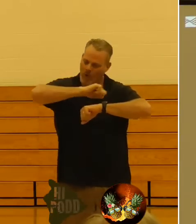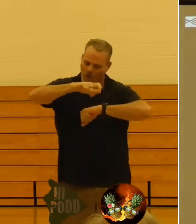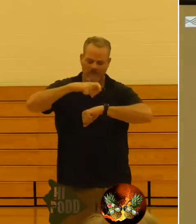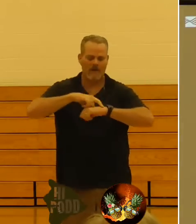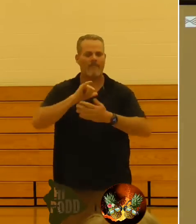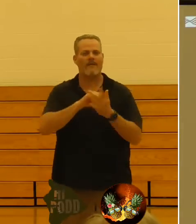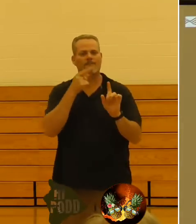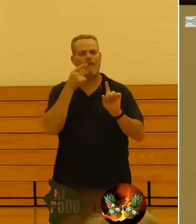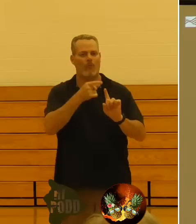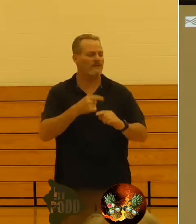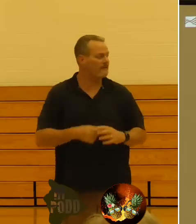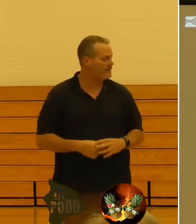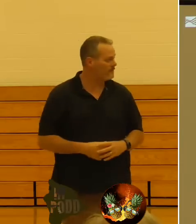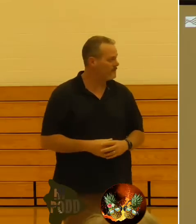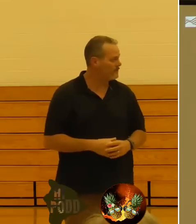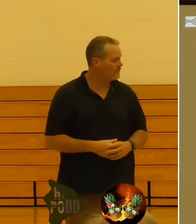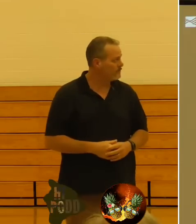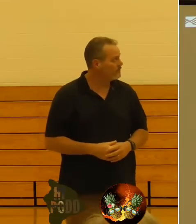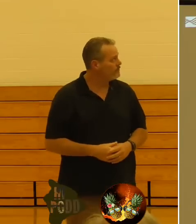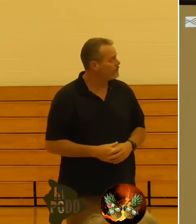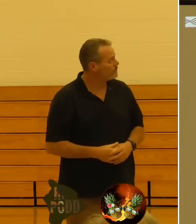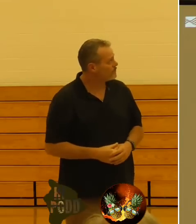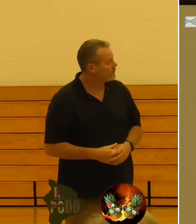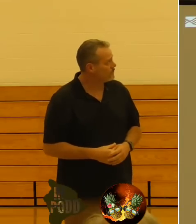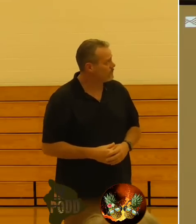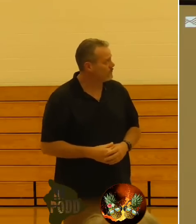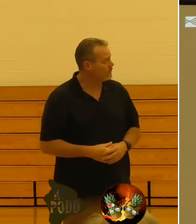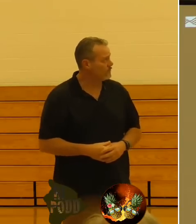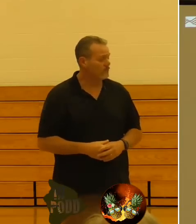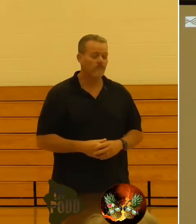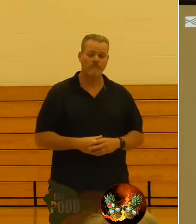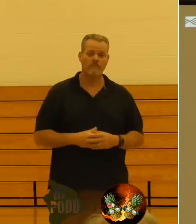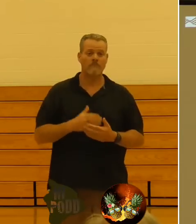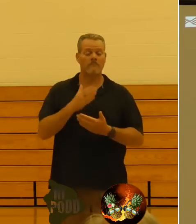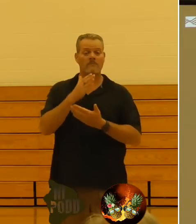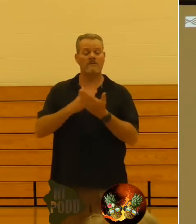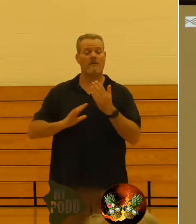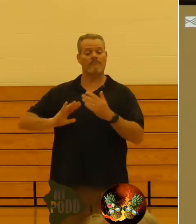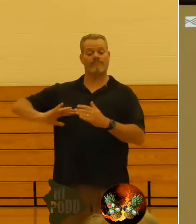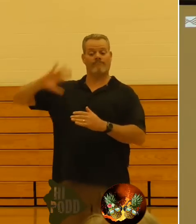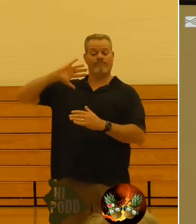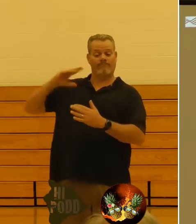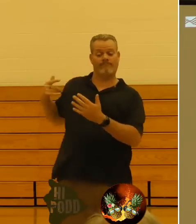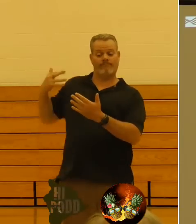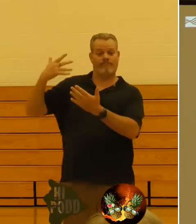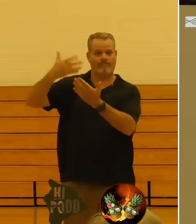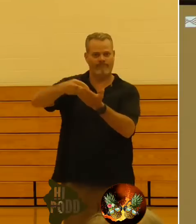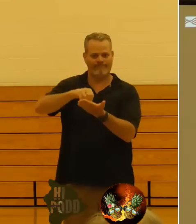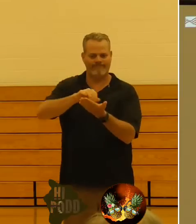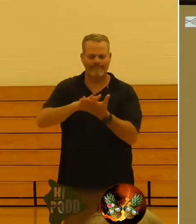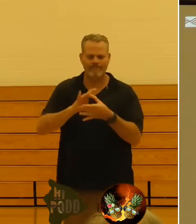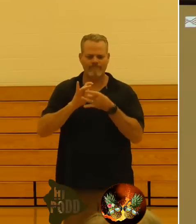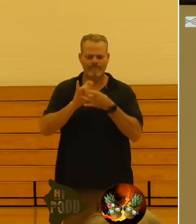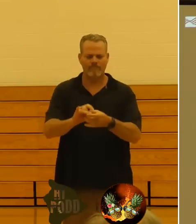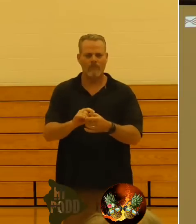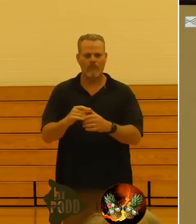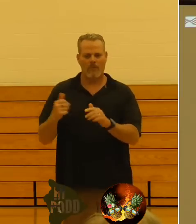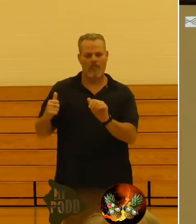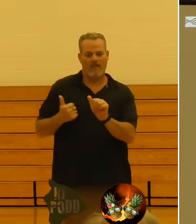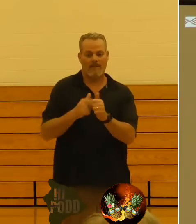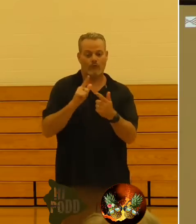Okay, now let's look at the historical record that led up to seismicity, that led